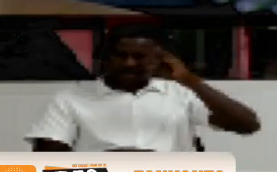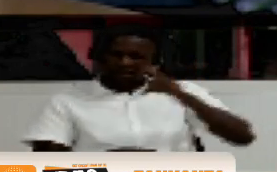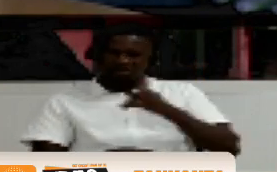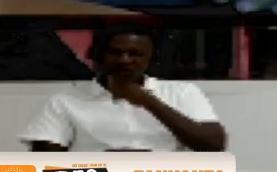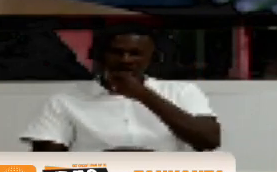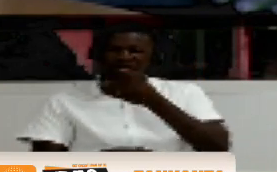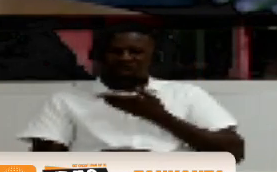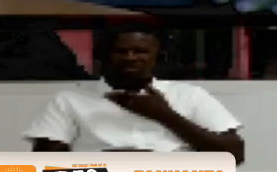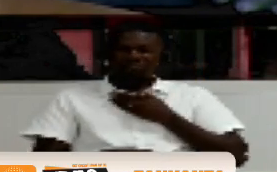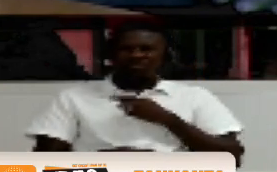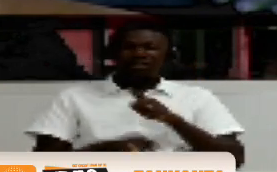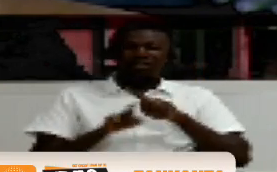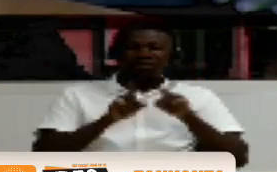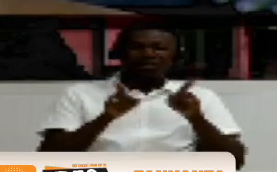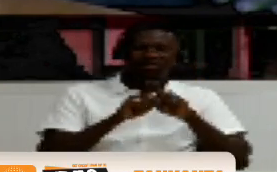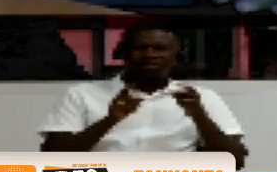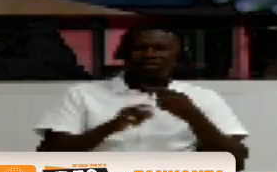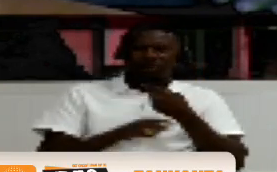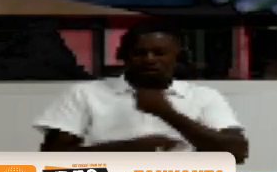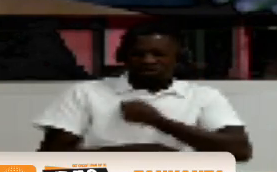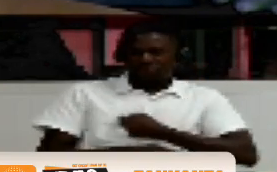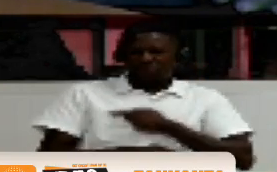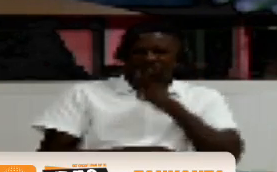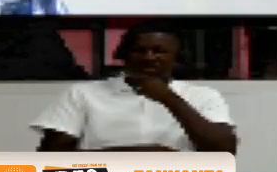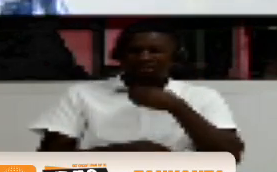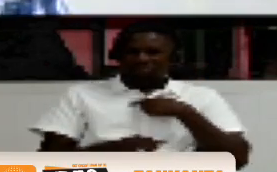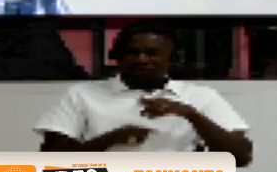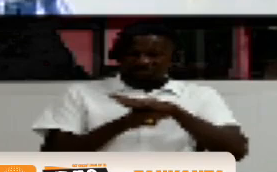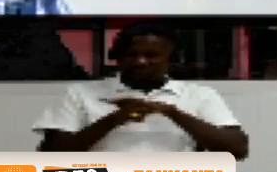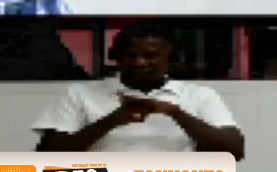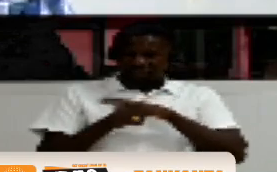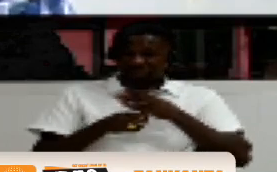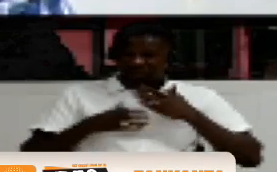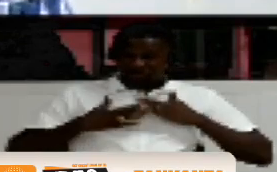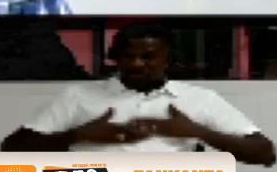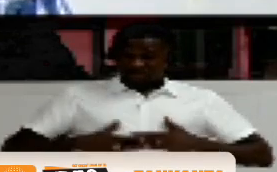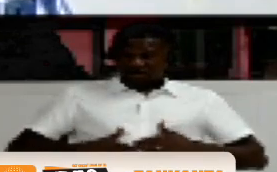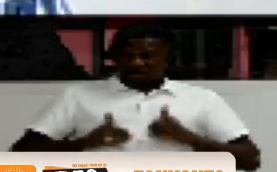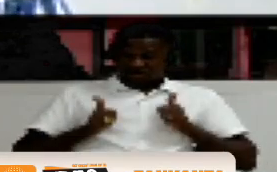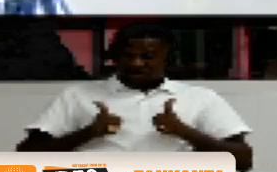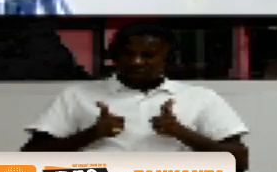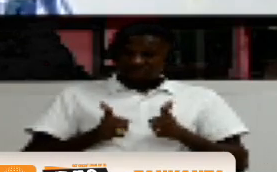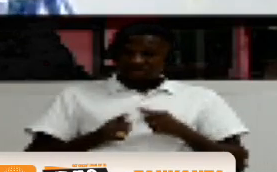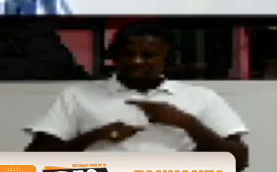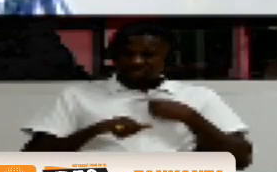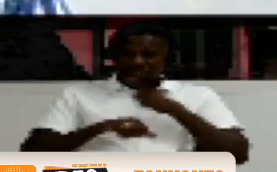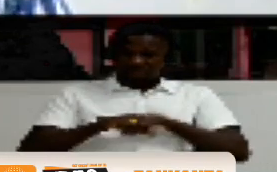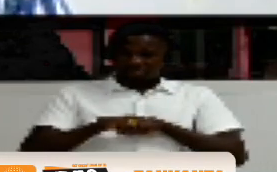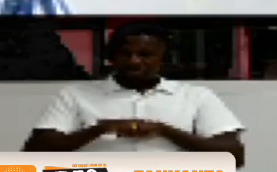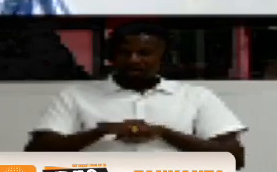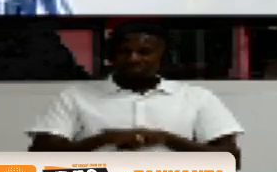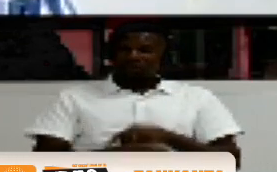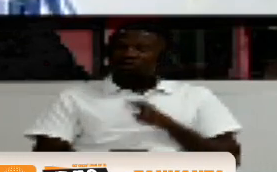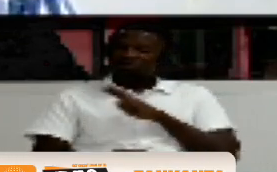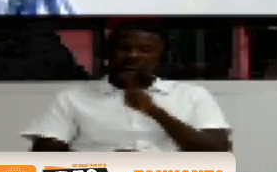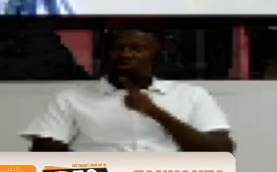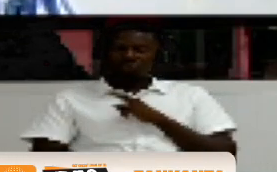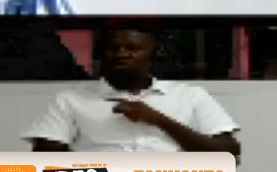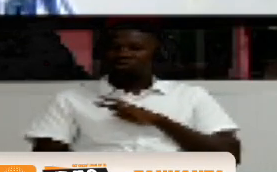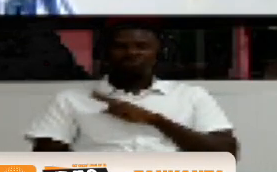several operations? Had you fully recovered at that stage? No, I was not fully recovered, but at